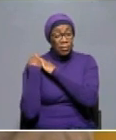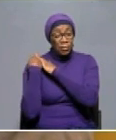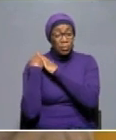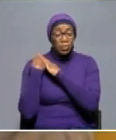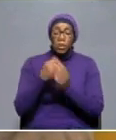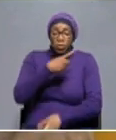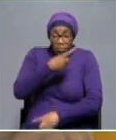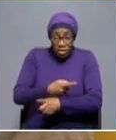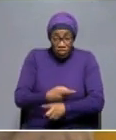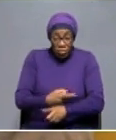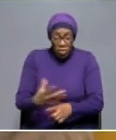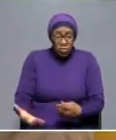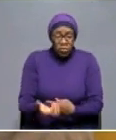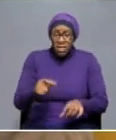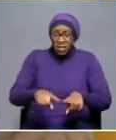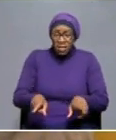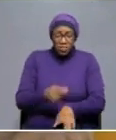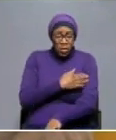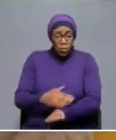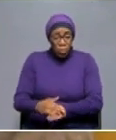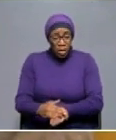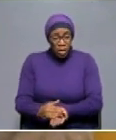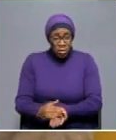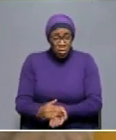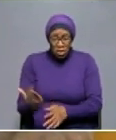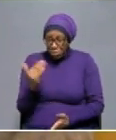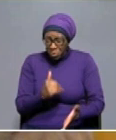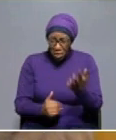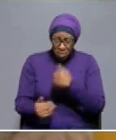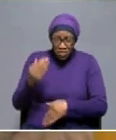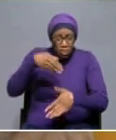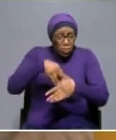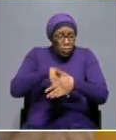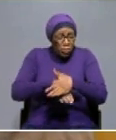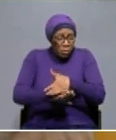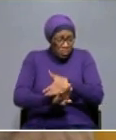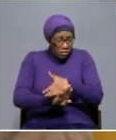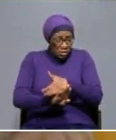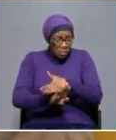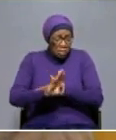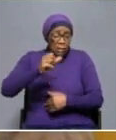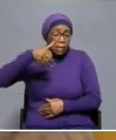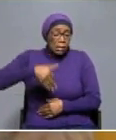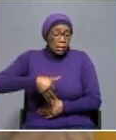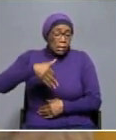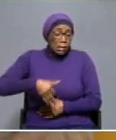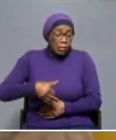private sector and bringing in investment in order to really bring in